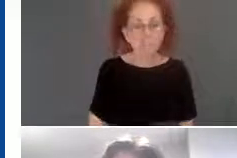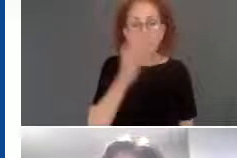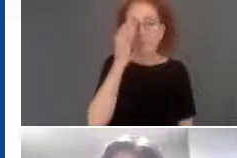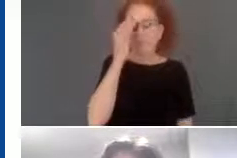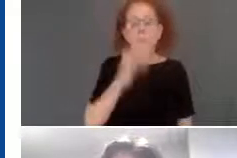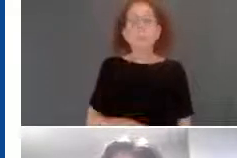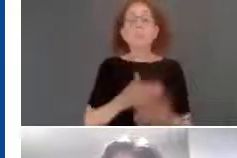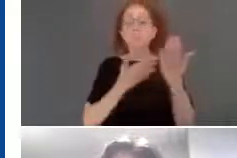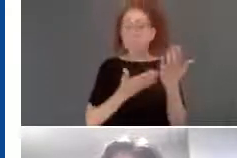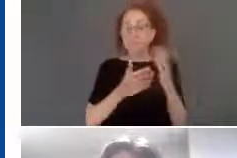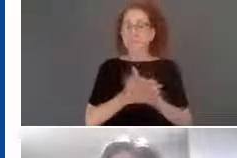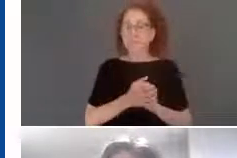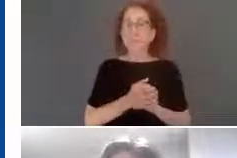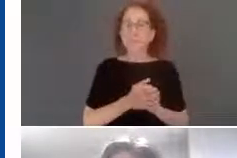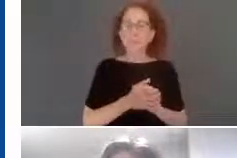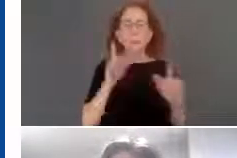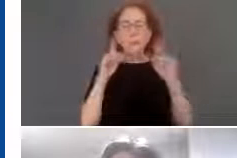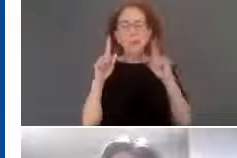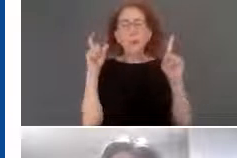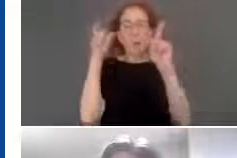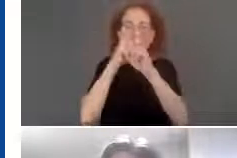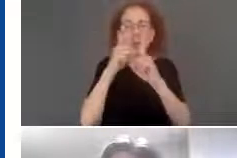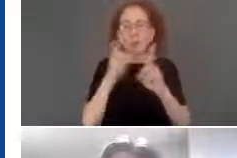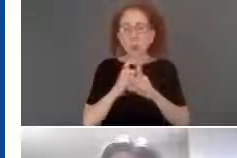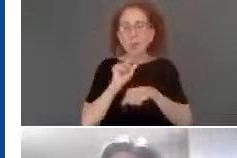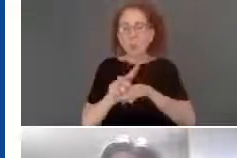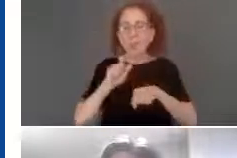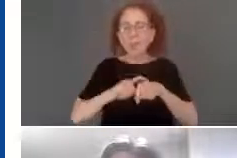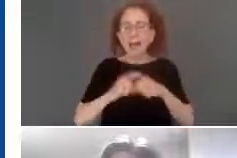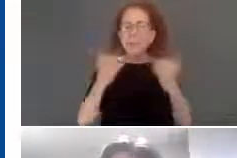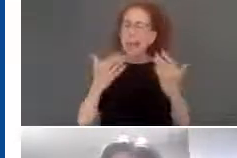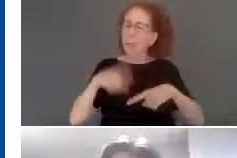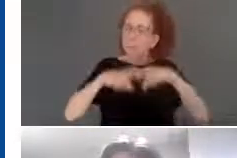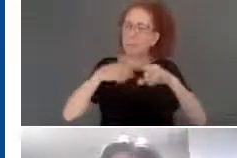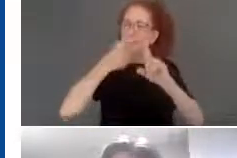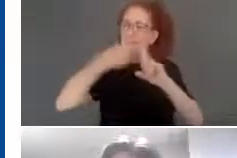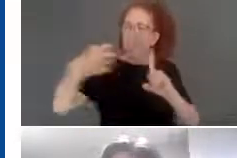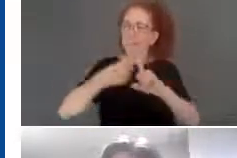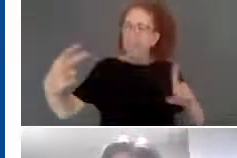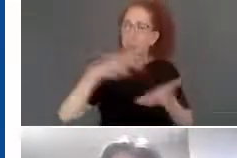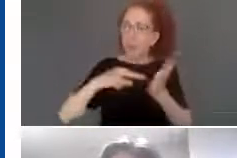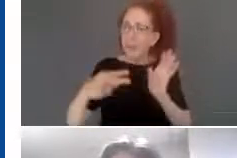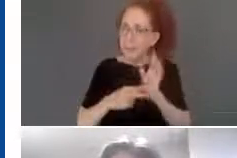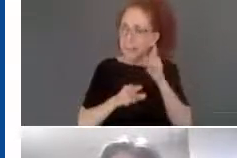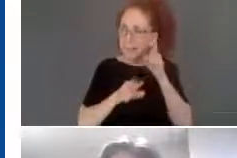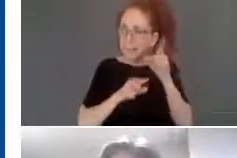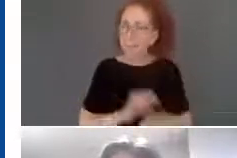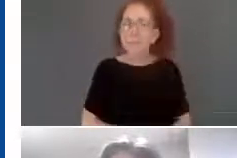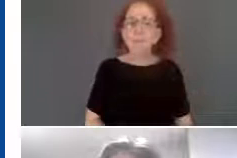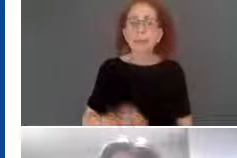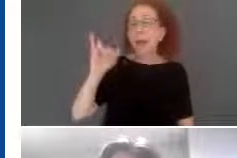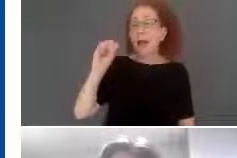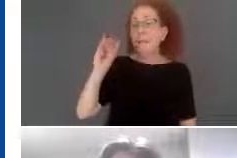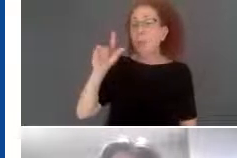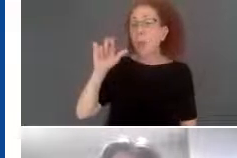Okay, so just, we hear these words all the time, but I just wanted to give a little clarity on isolation and quarantine.